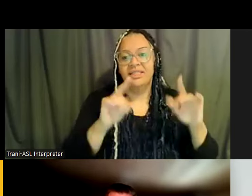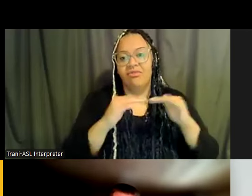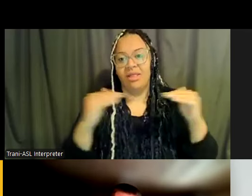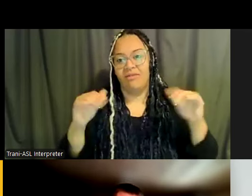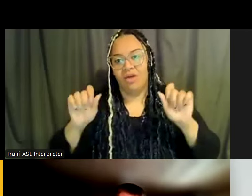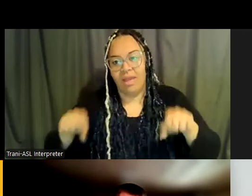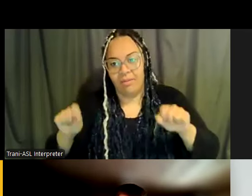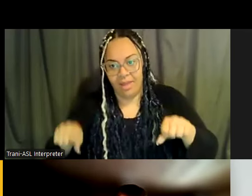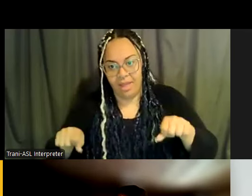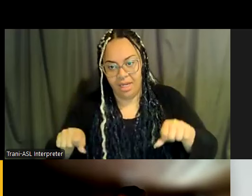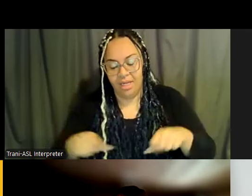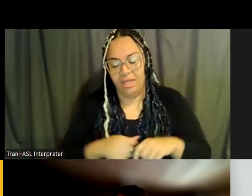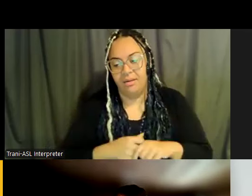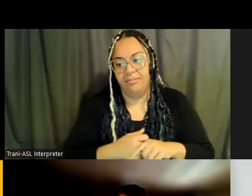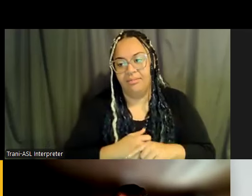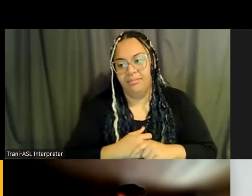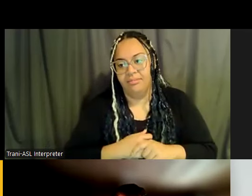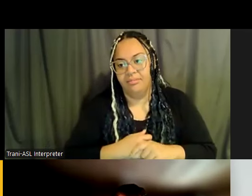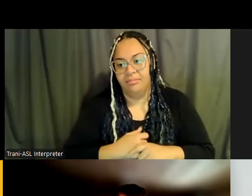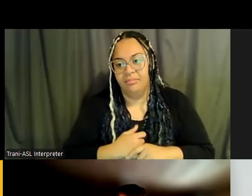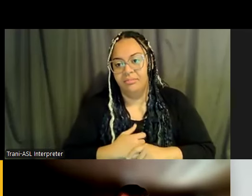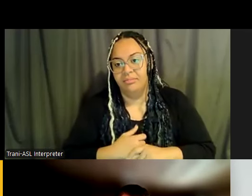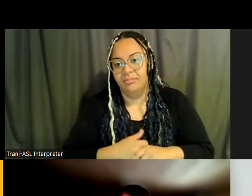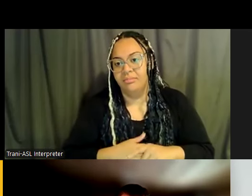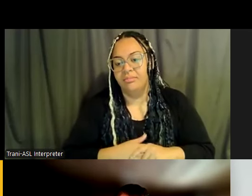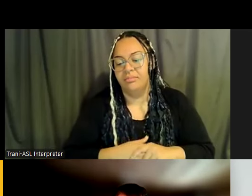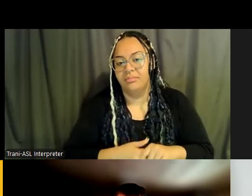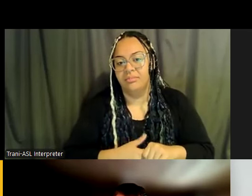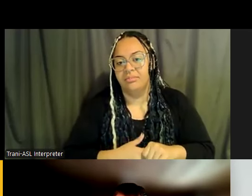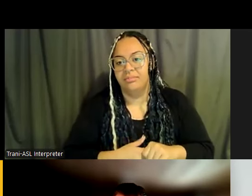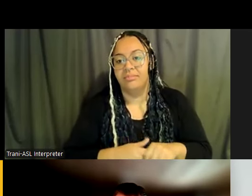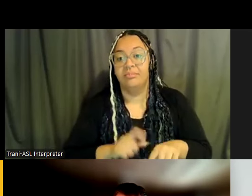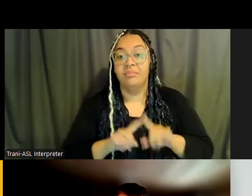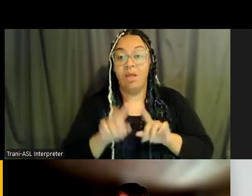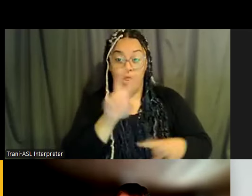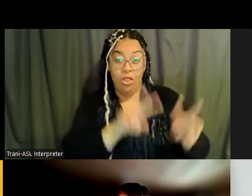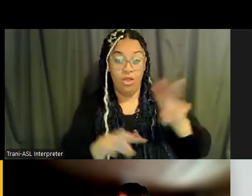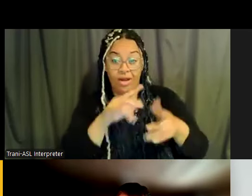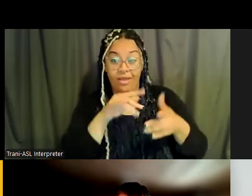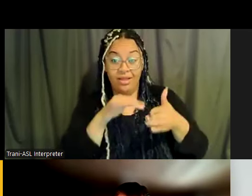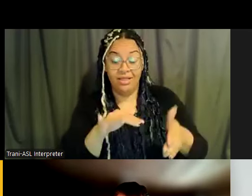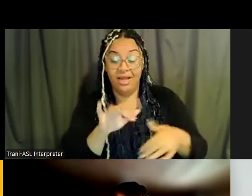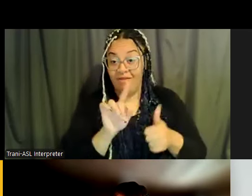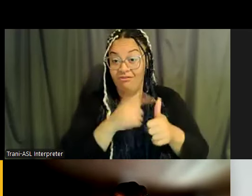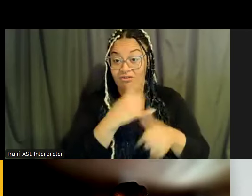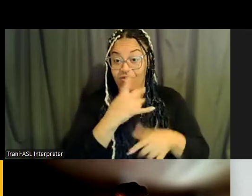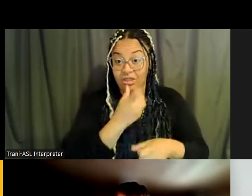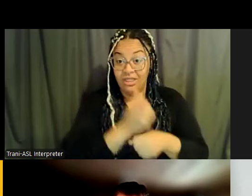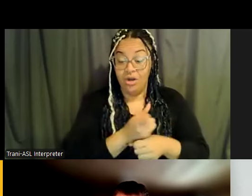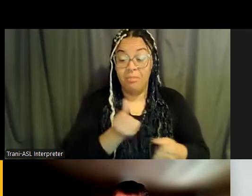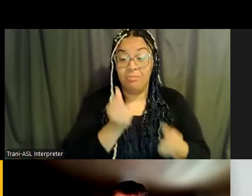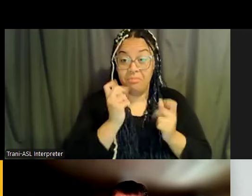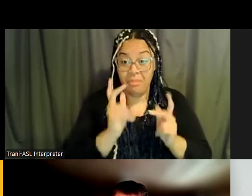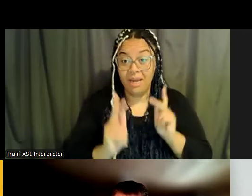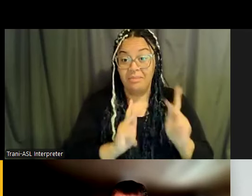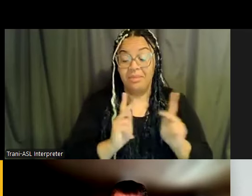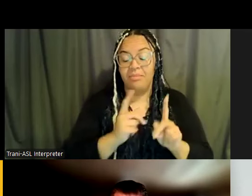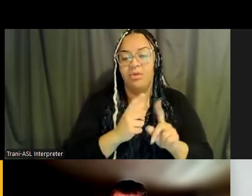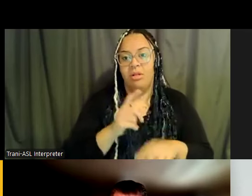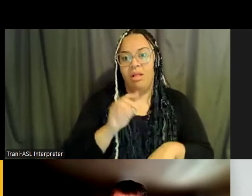capability. Um, but looking at the study, understanding that within that first year, so many people of the